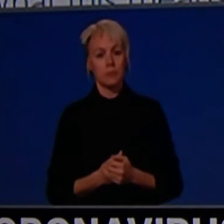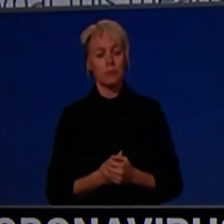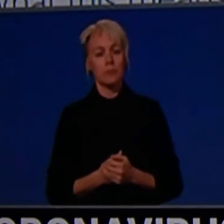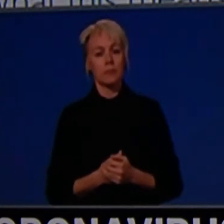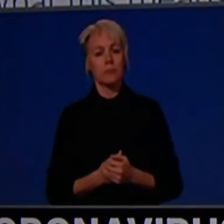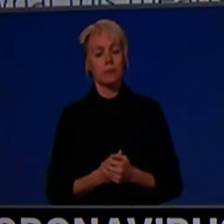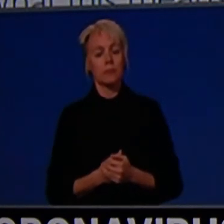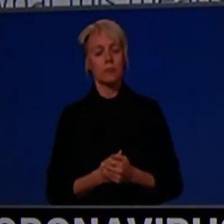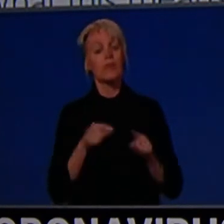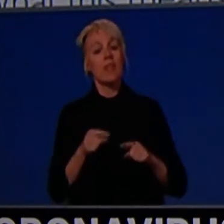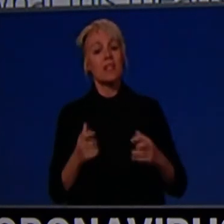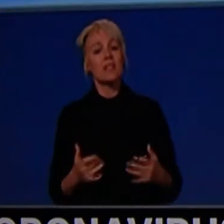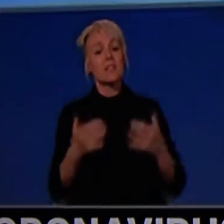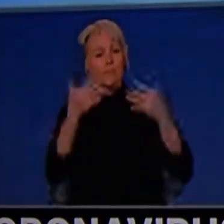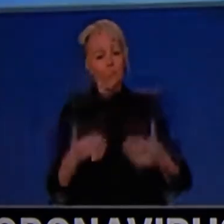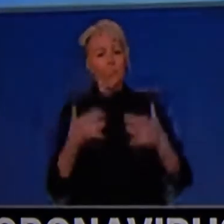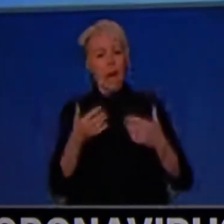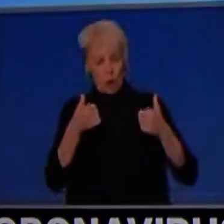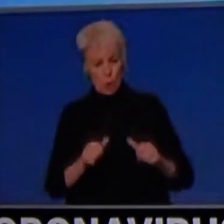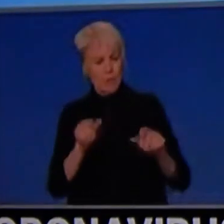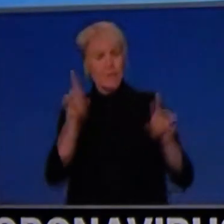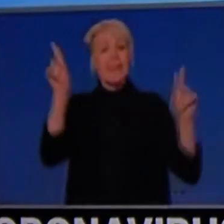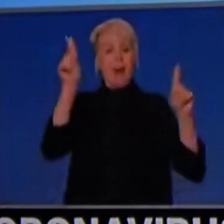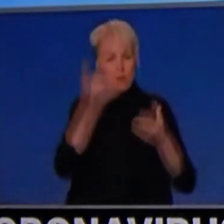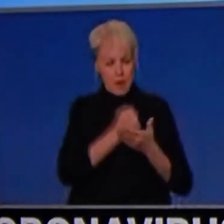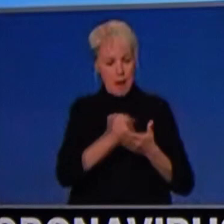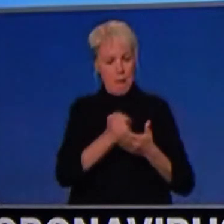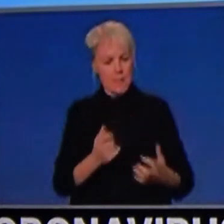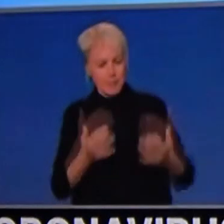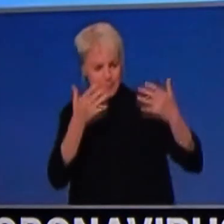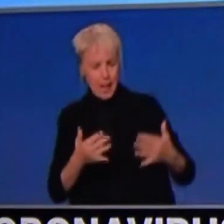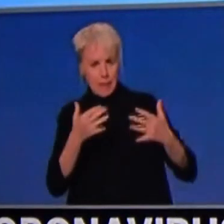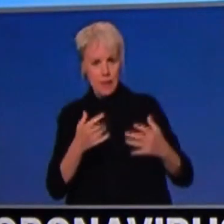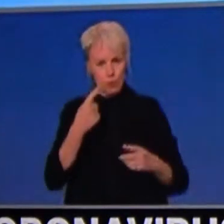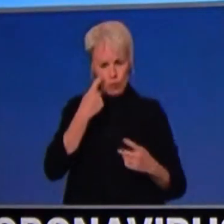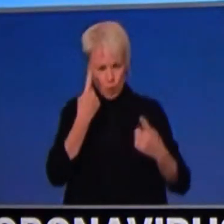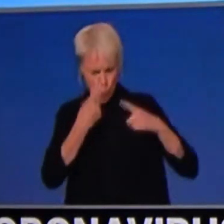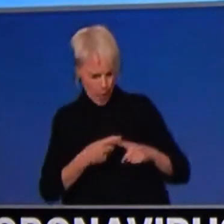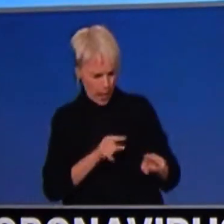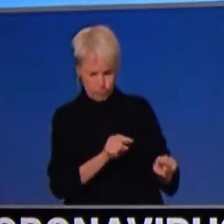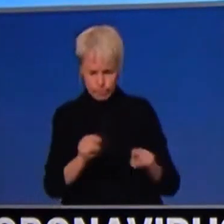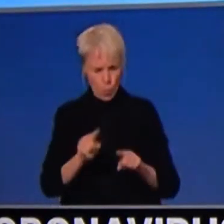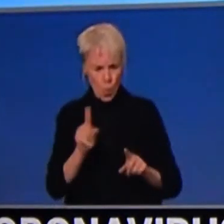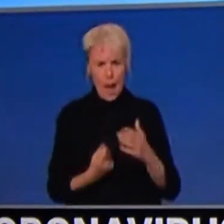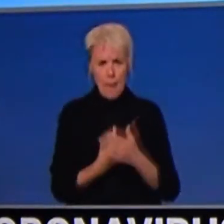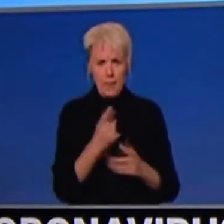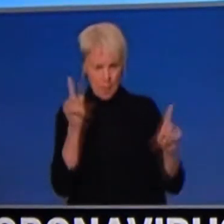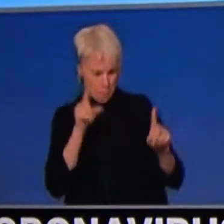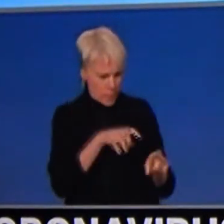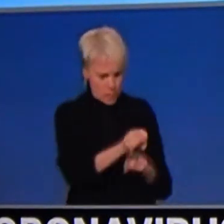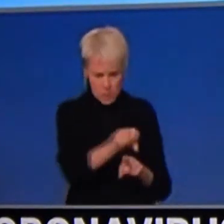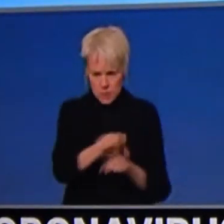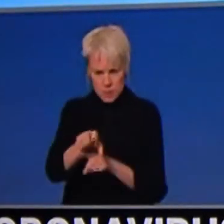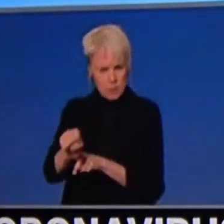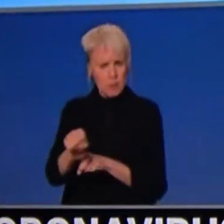use current data to identify what's happening at the moment and what's likely to be projected to